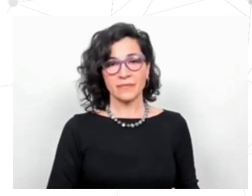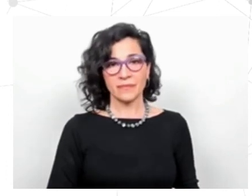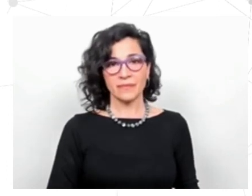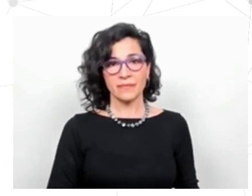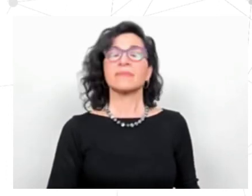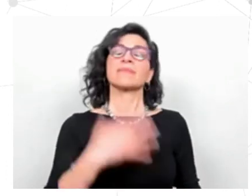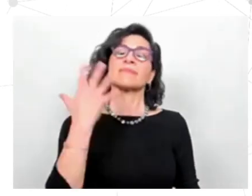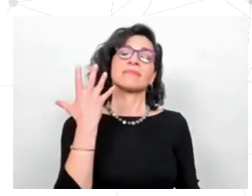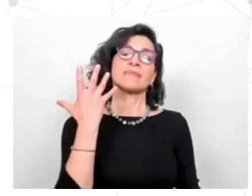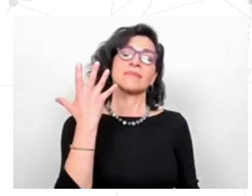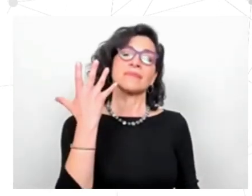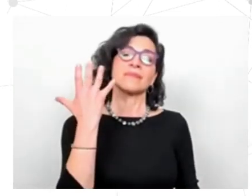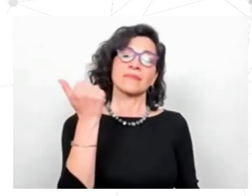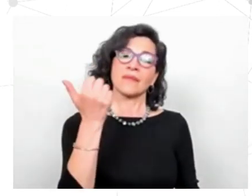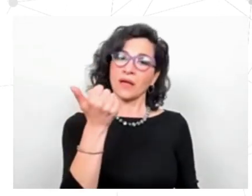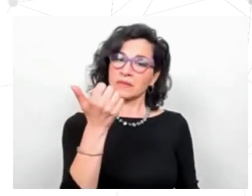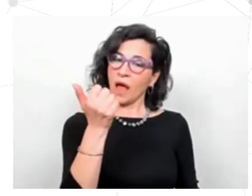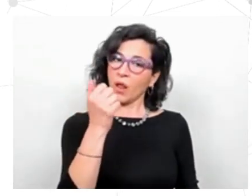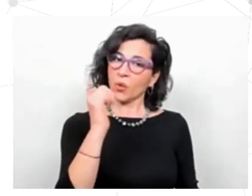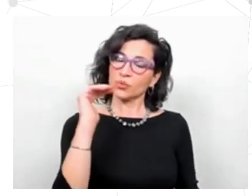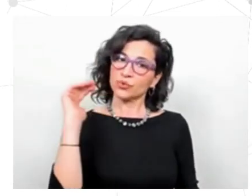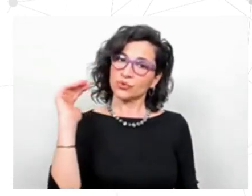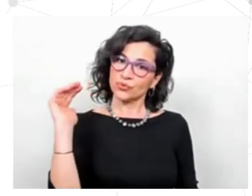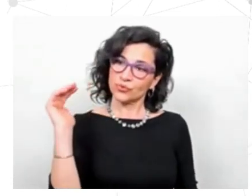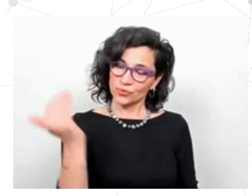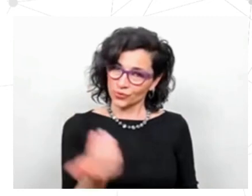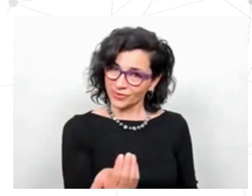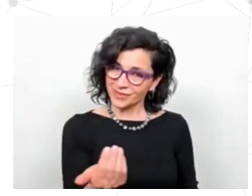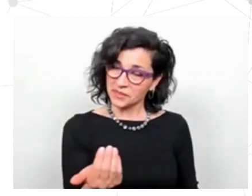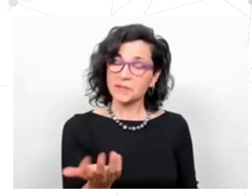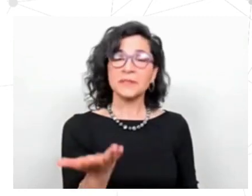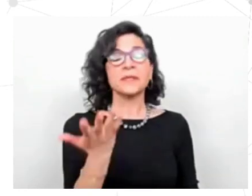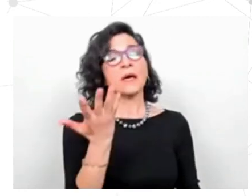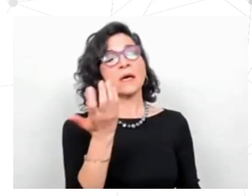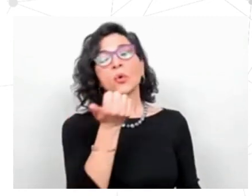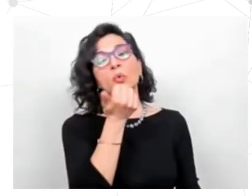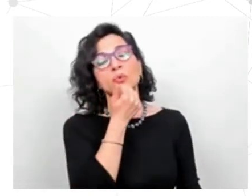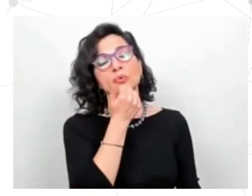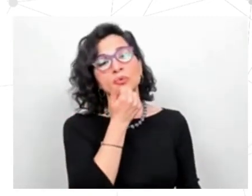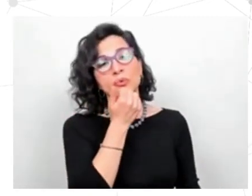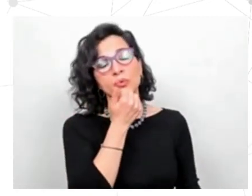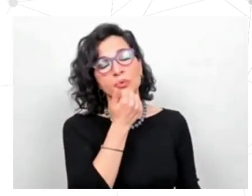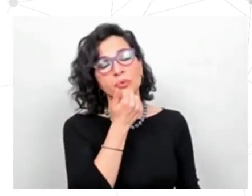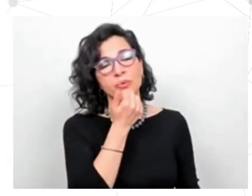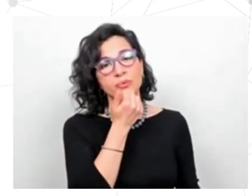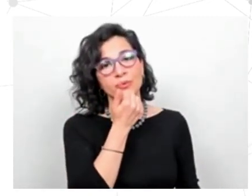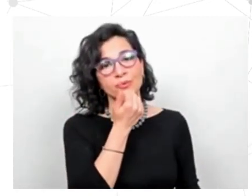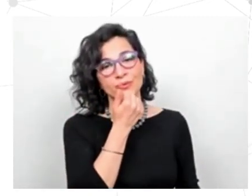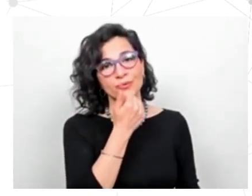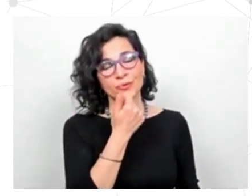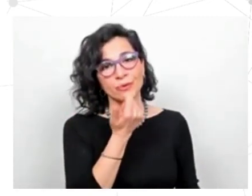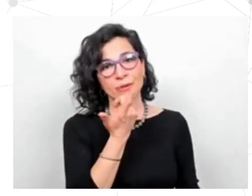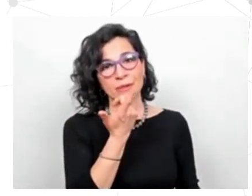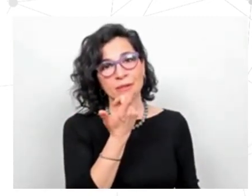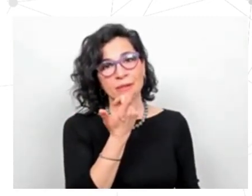un saluto a tutti quanti. Mi scuso veramente per tutti quelli che sono